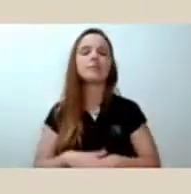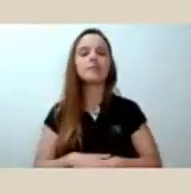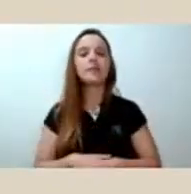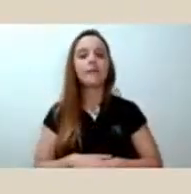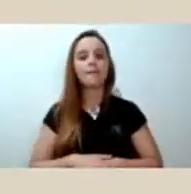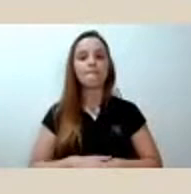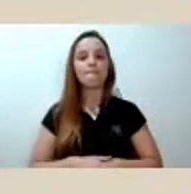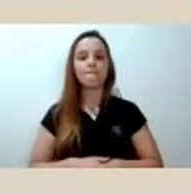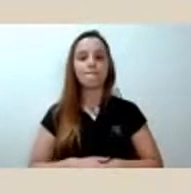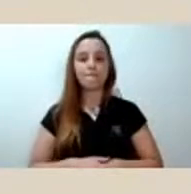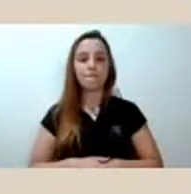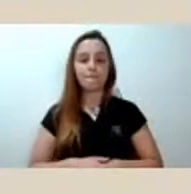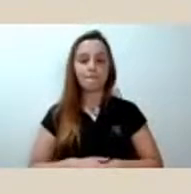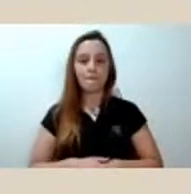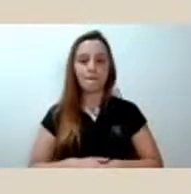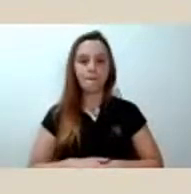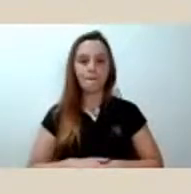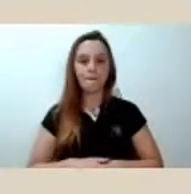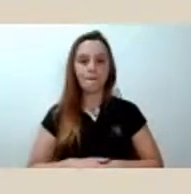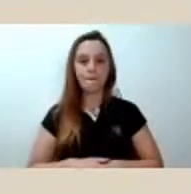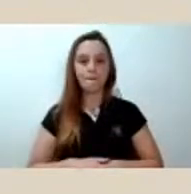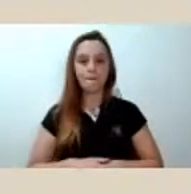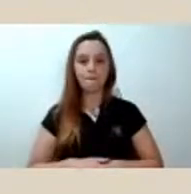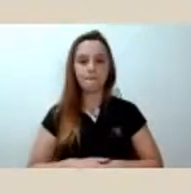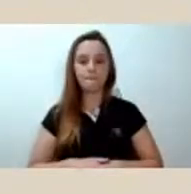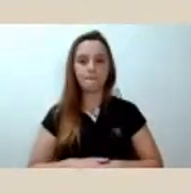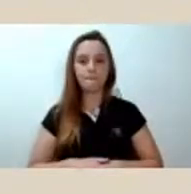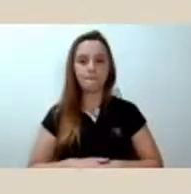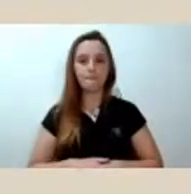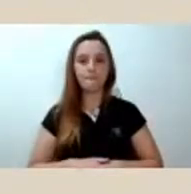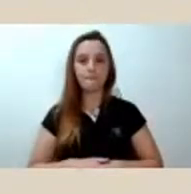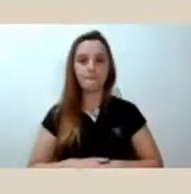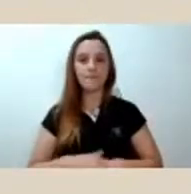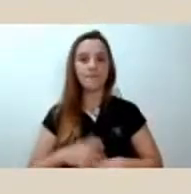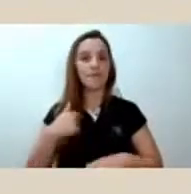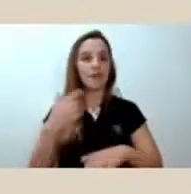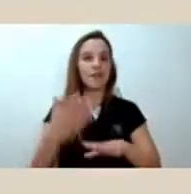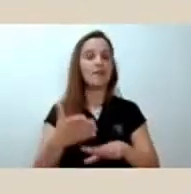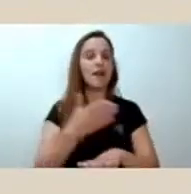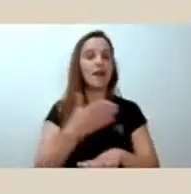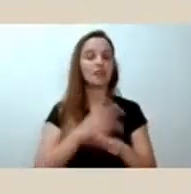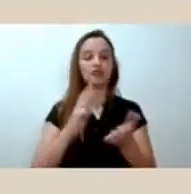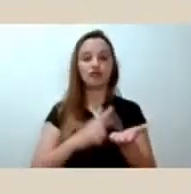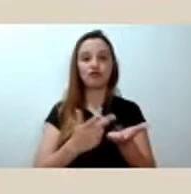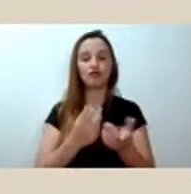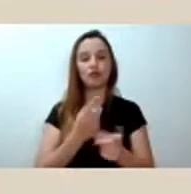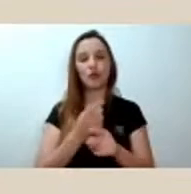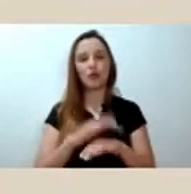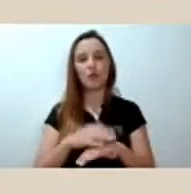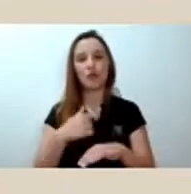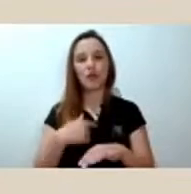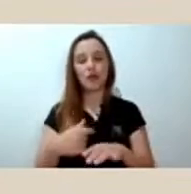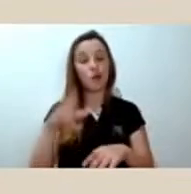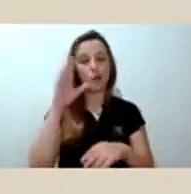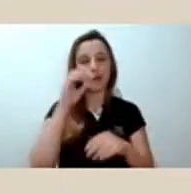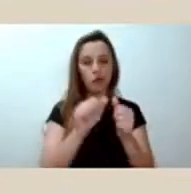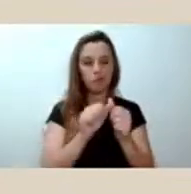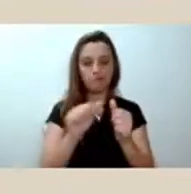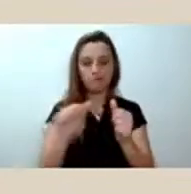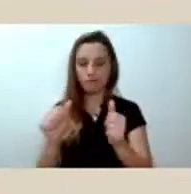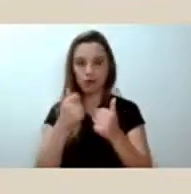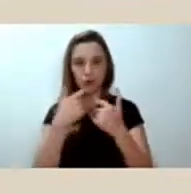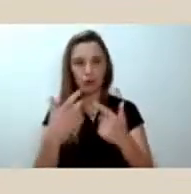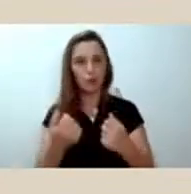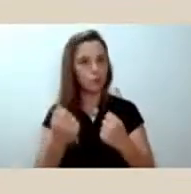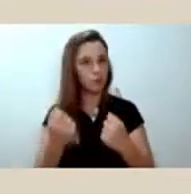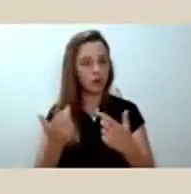So I was translating before because it's kind of hard for me to keep track of everything, sorry. So Yolanda